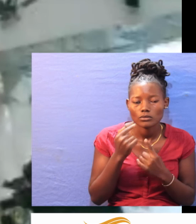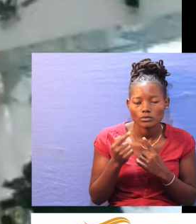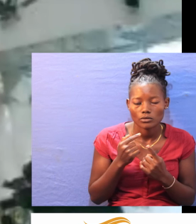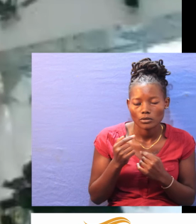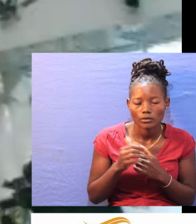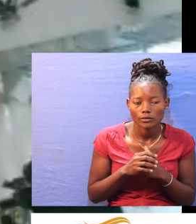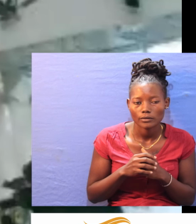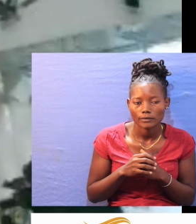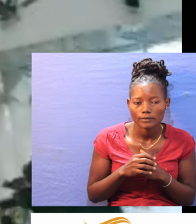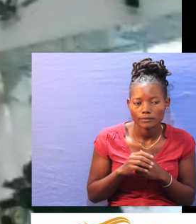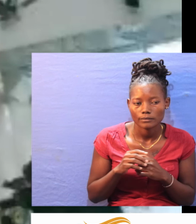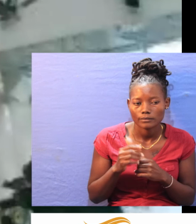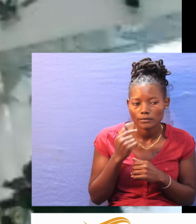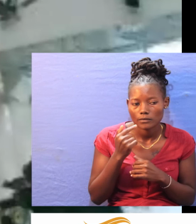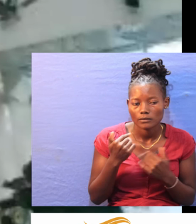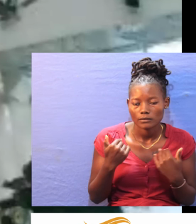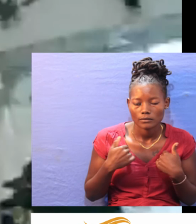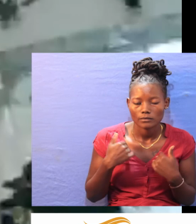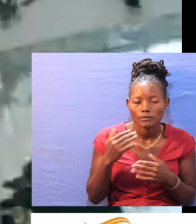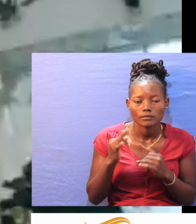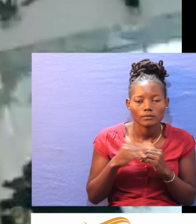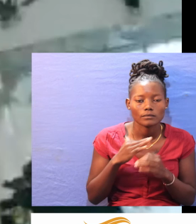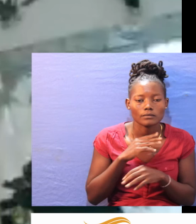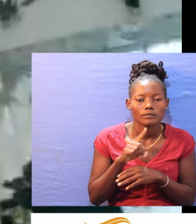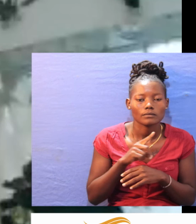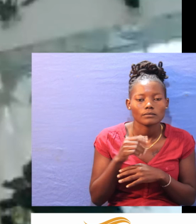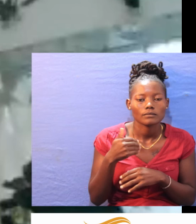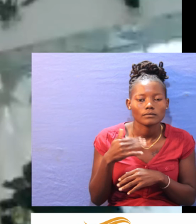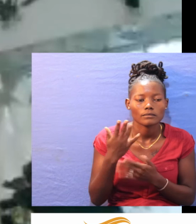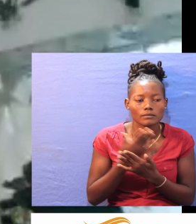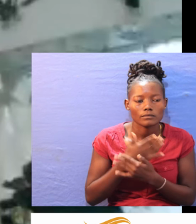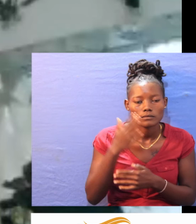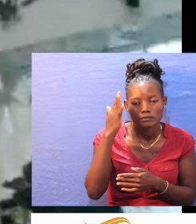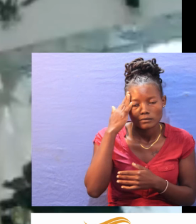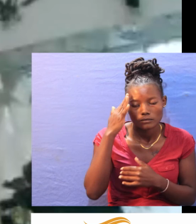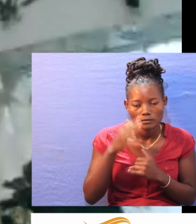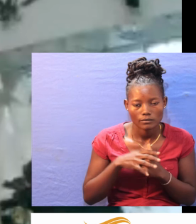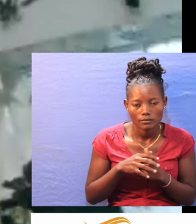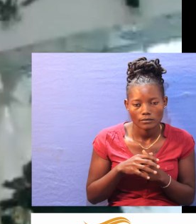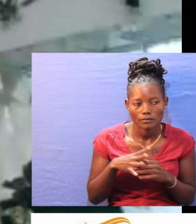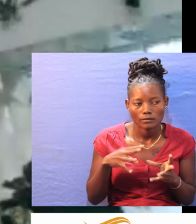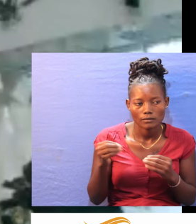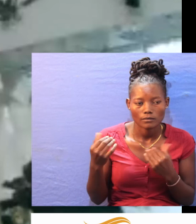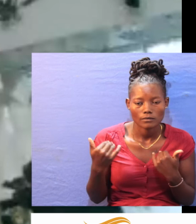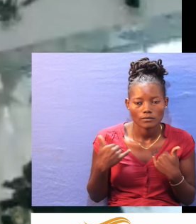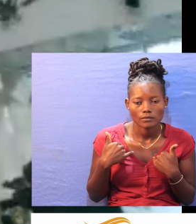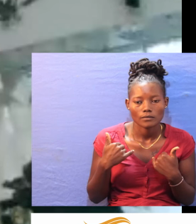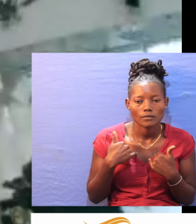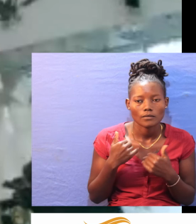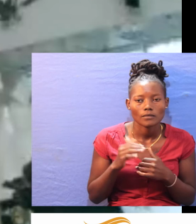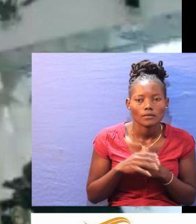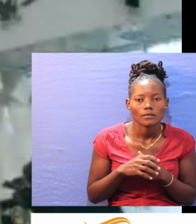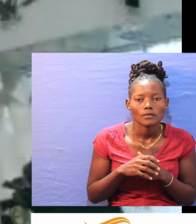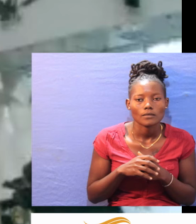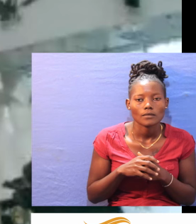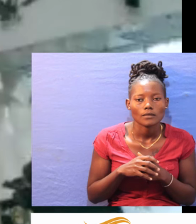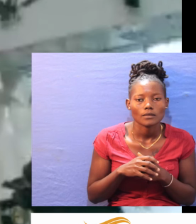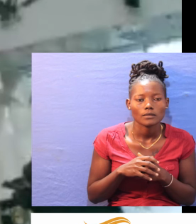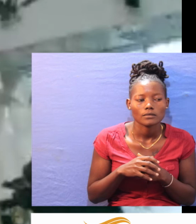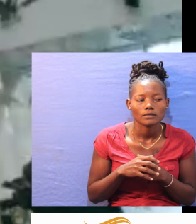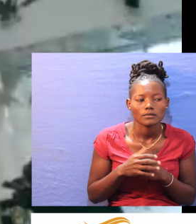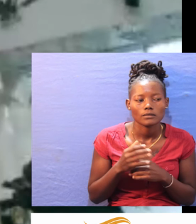going to sleep 8 hours every night, try to go to bed at the same time, all these things about the